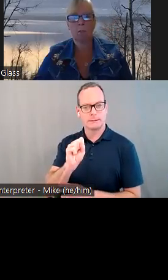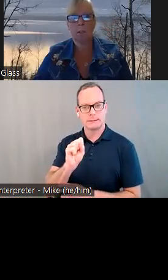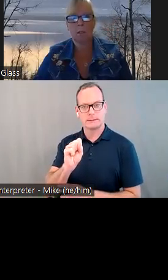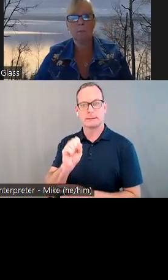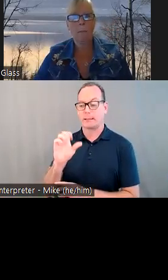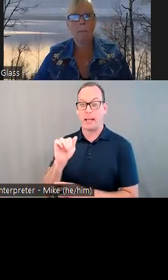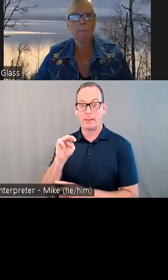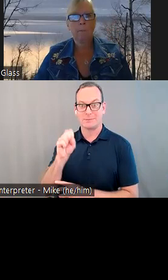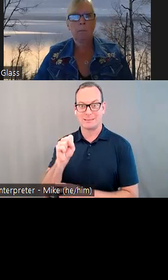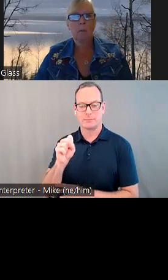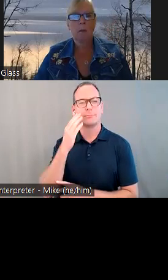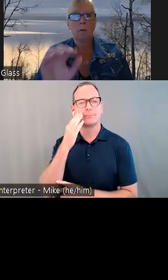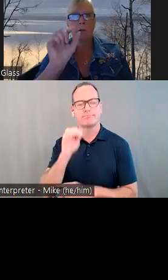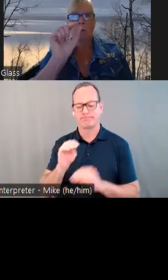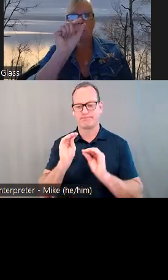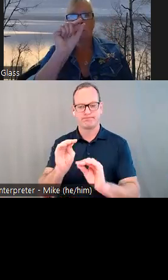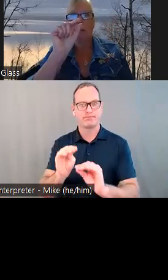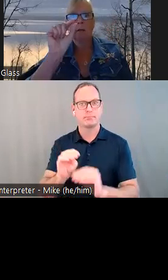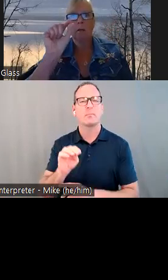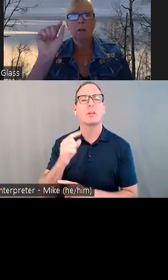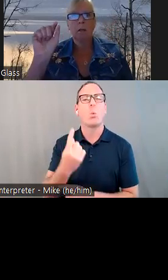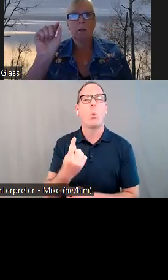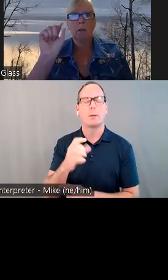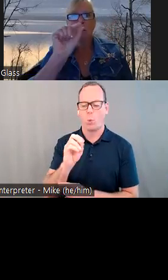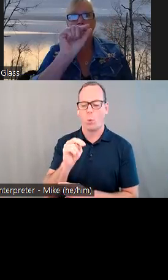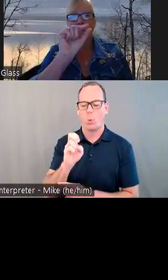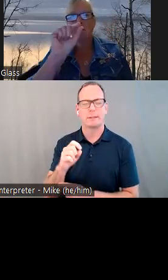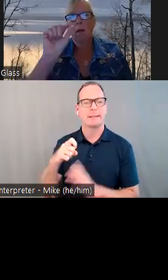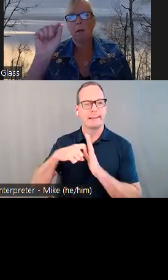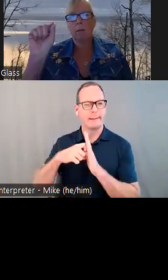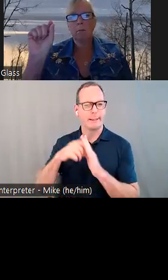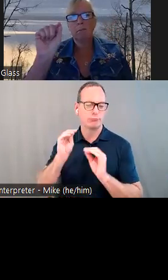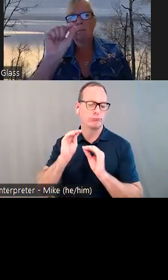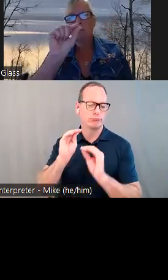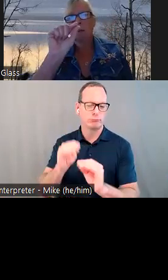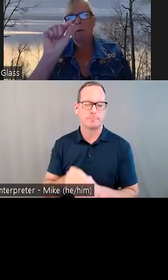into OneKey, there's a small banner,